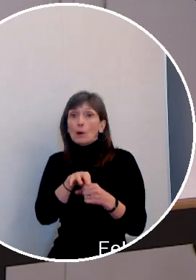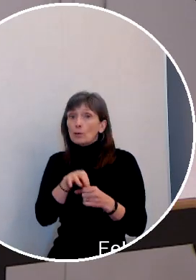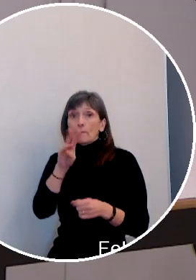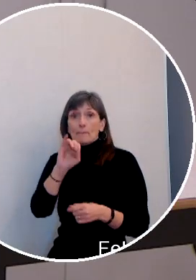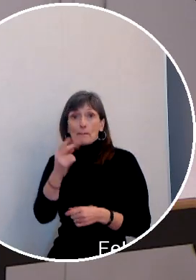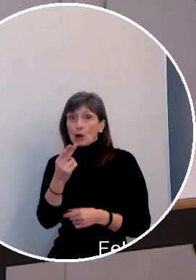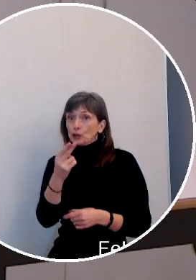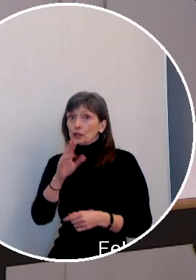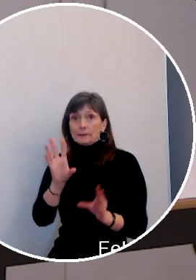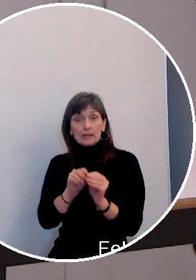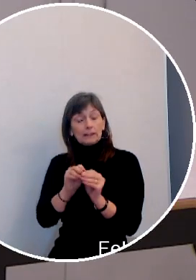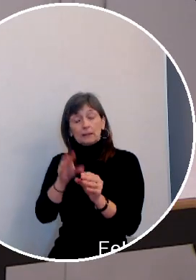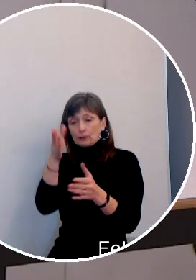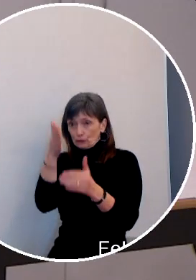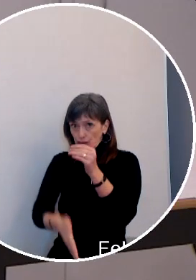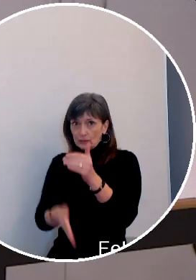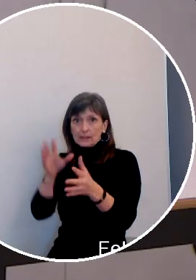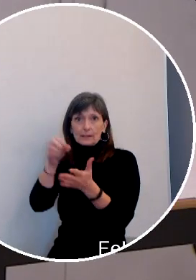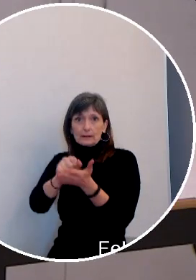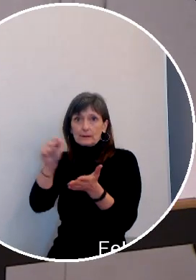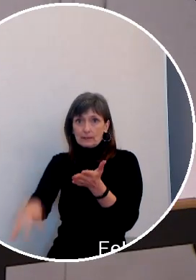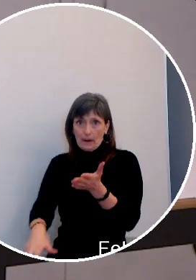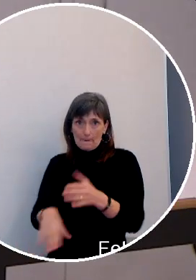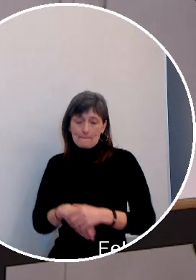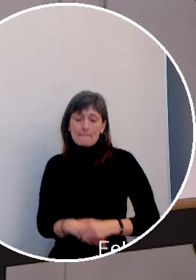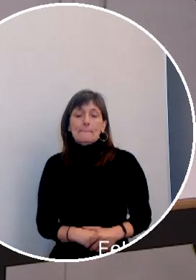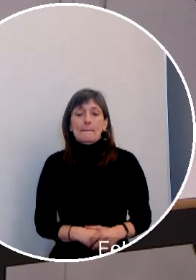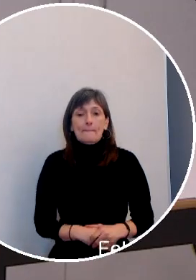vote at the March meeting. Thank you.